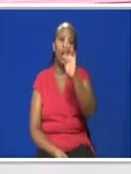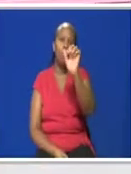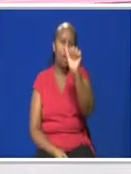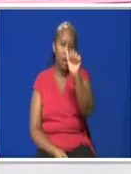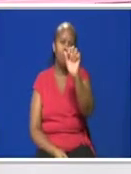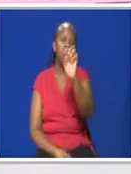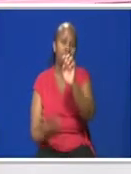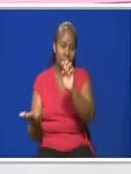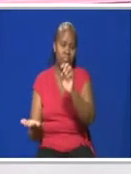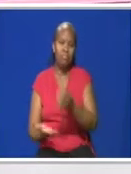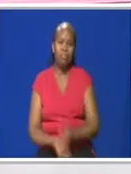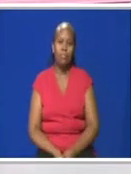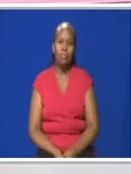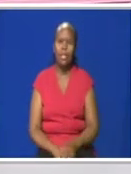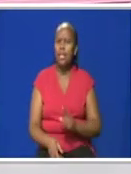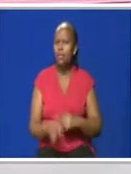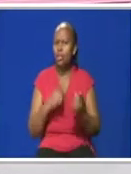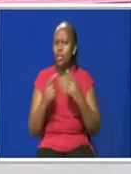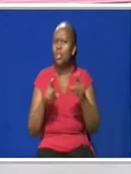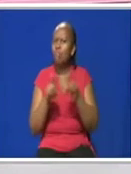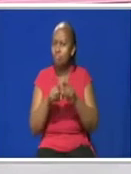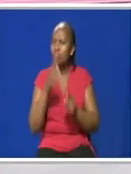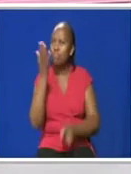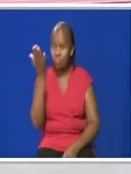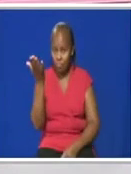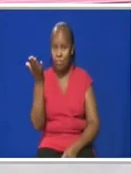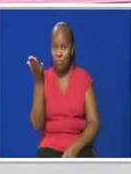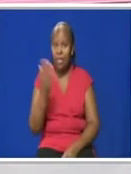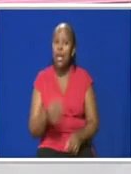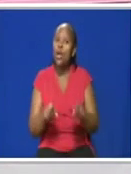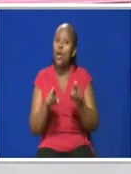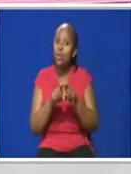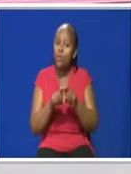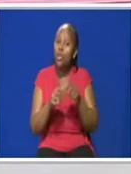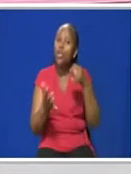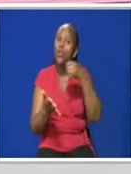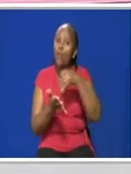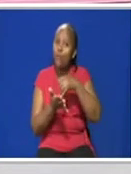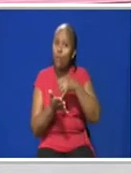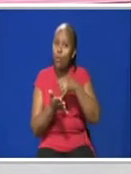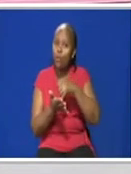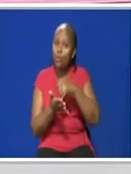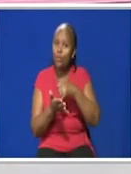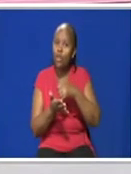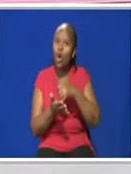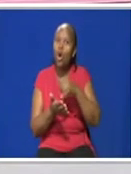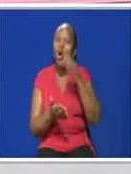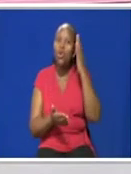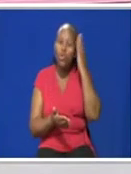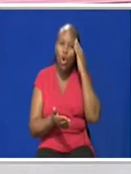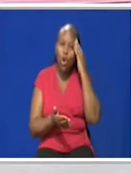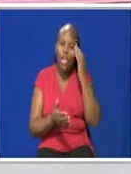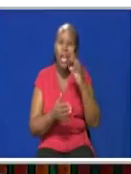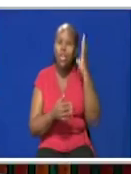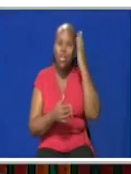algebra. When we talk about algebra involves known and